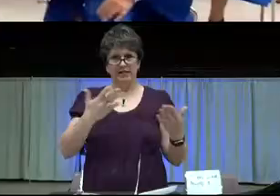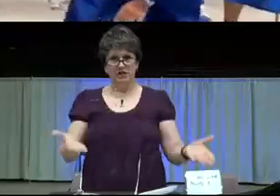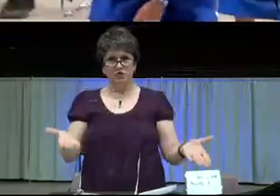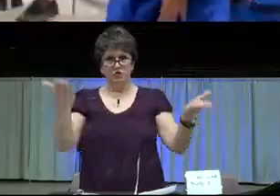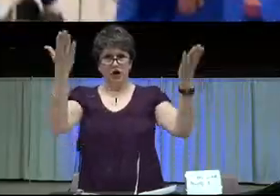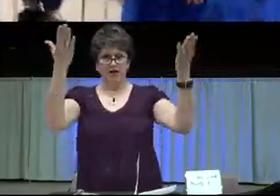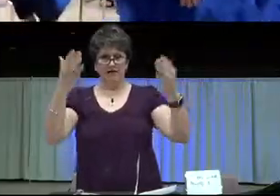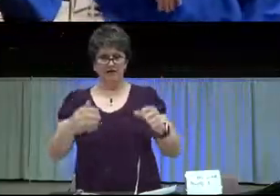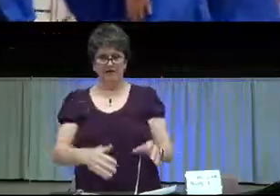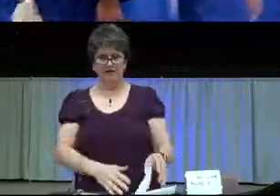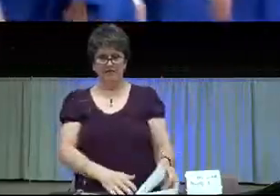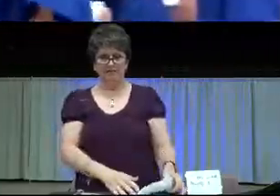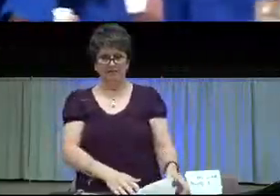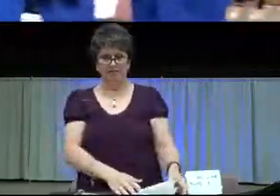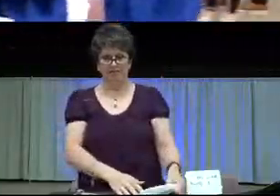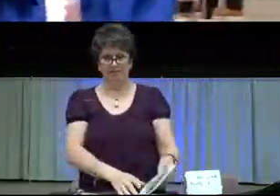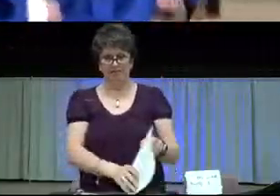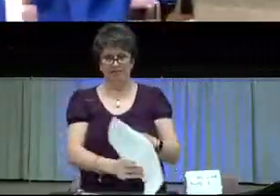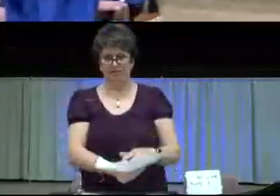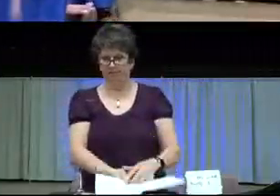rise?